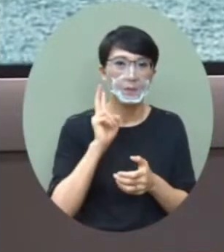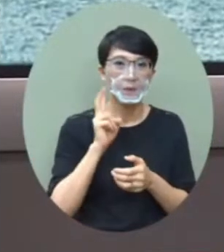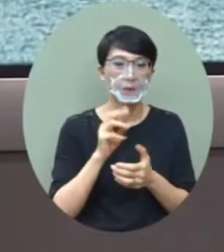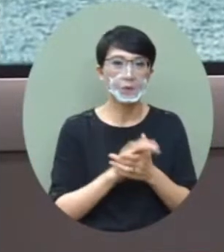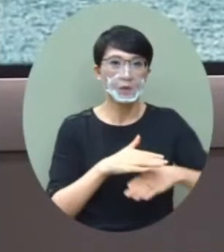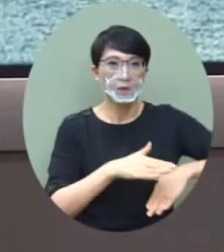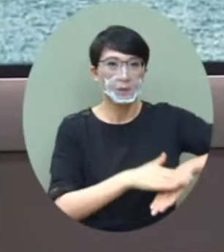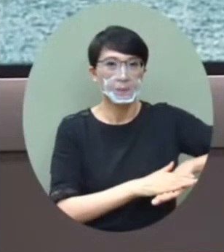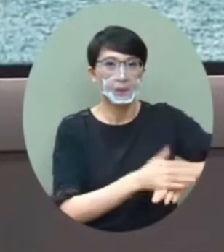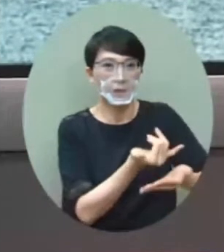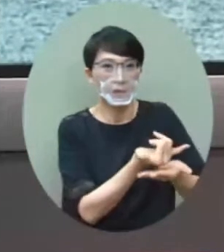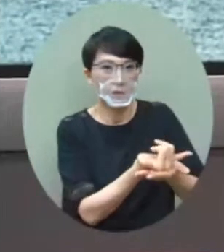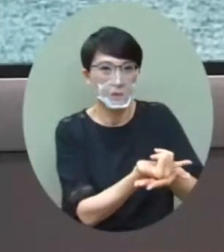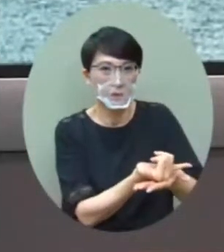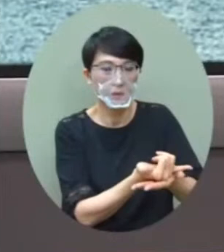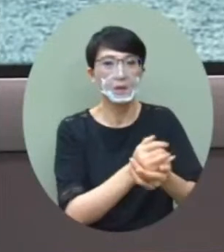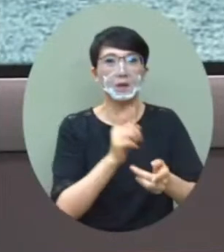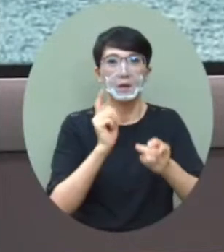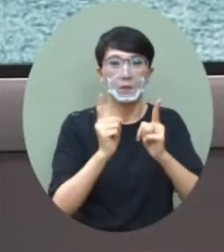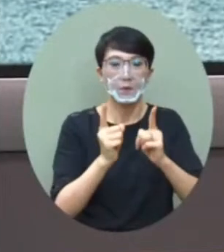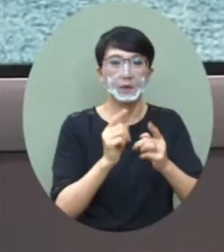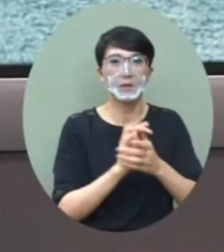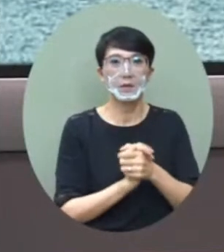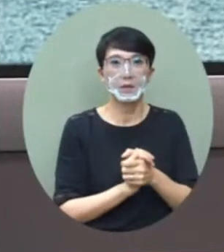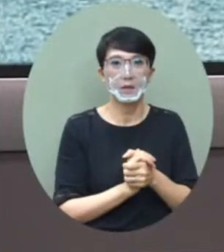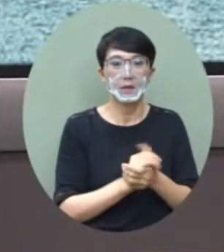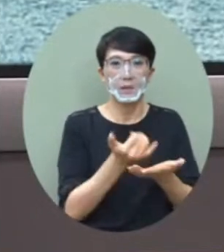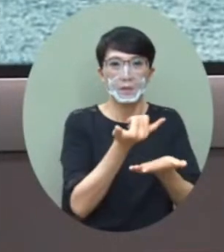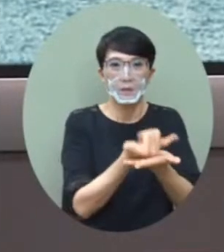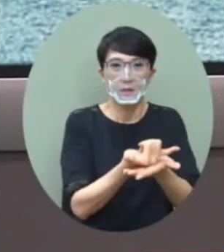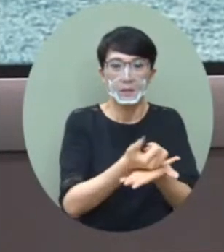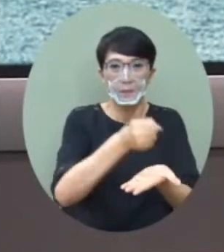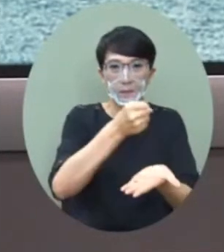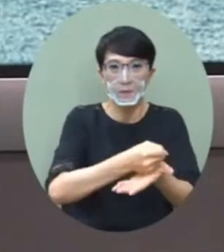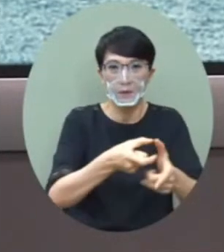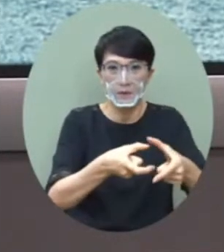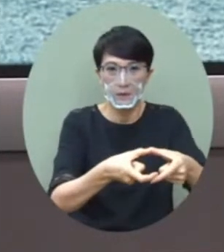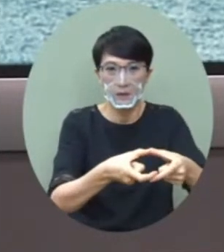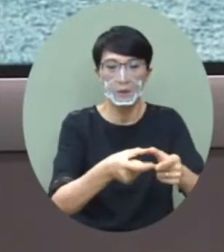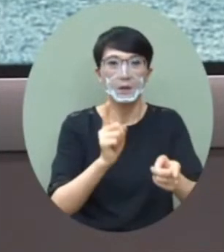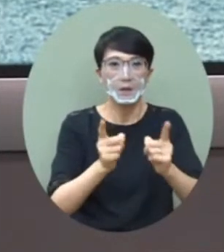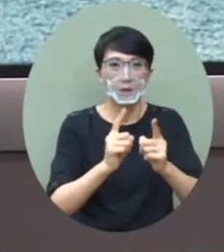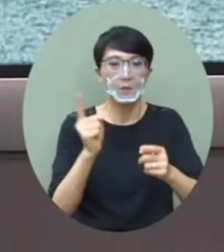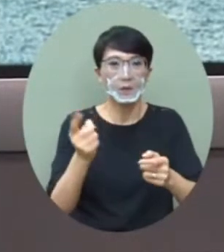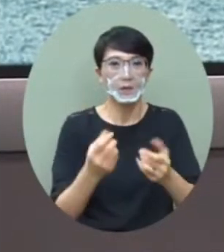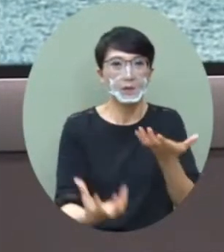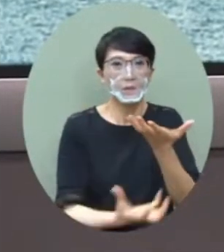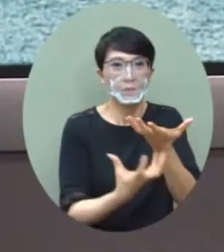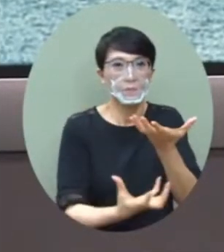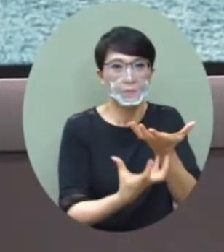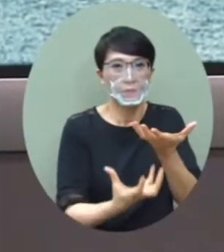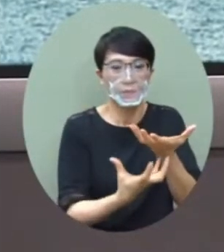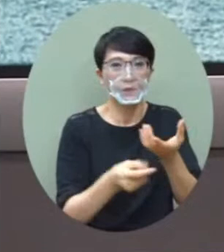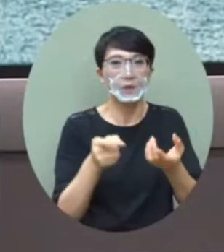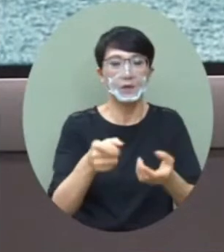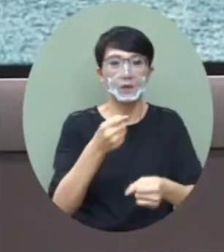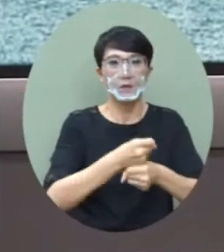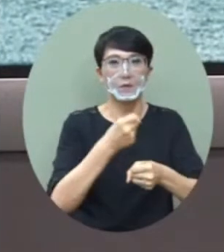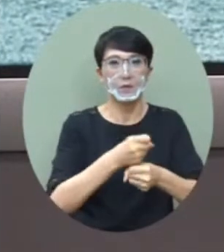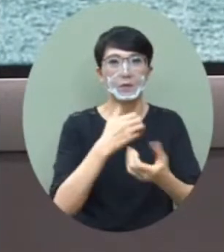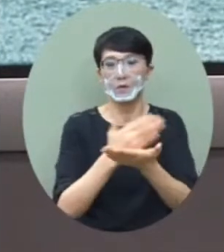For patients who pass away, at times their bodies required storage,